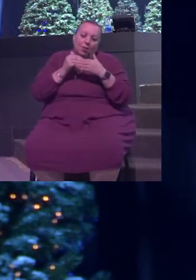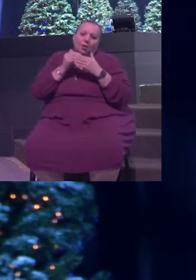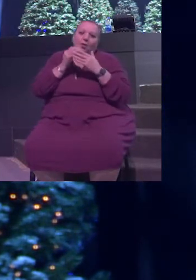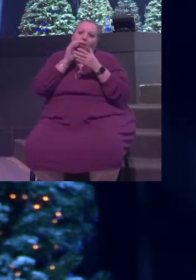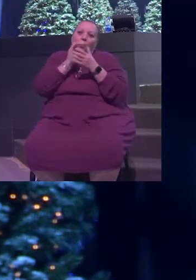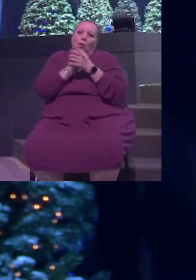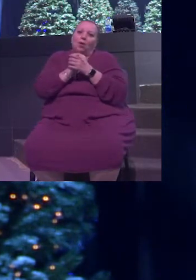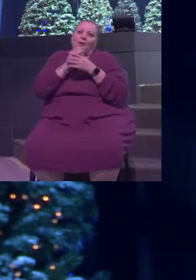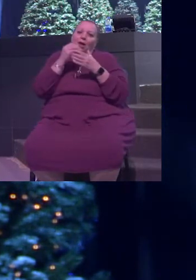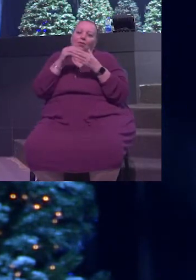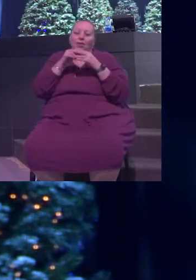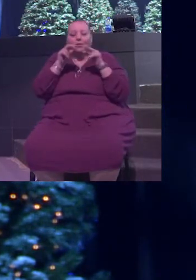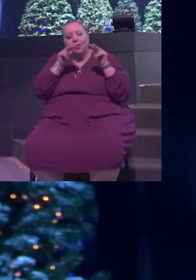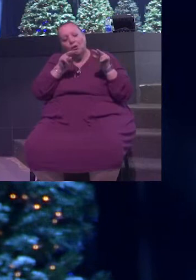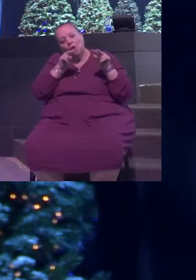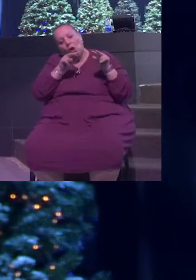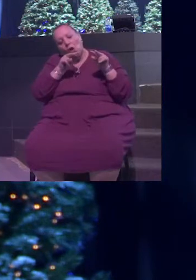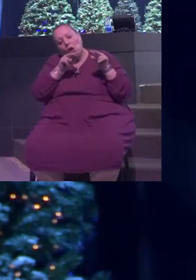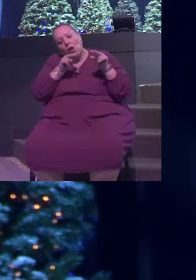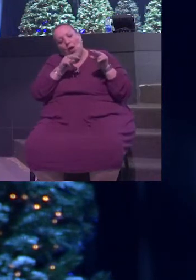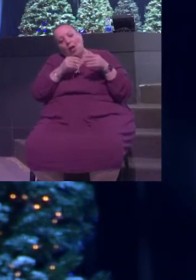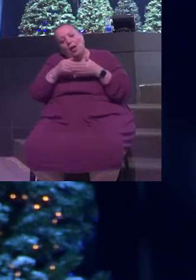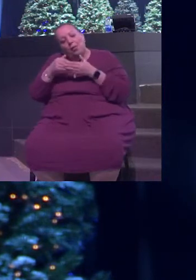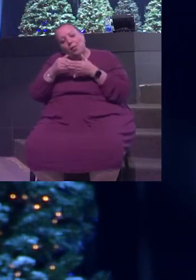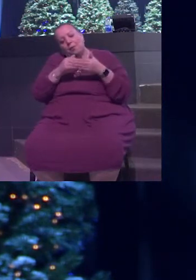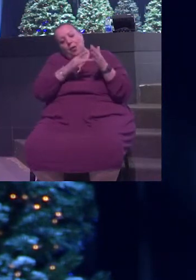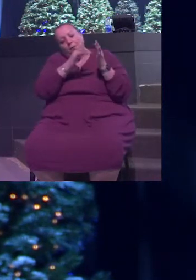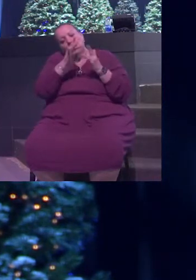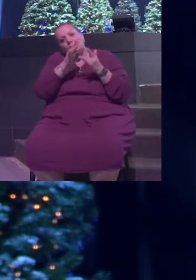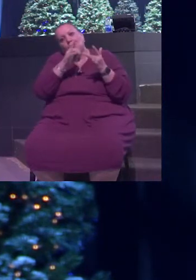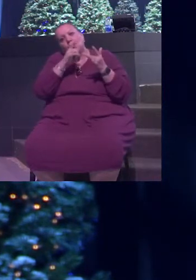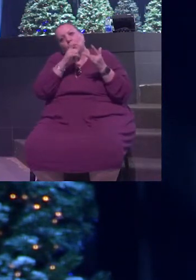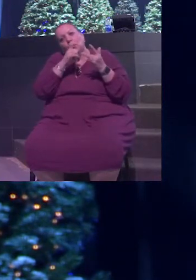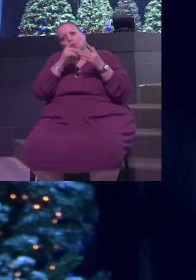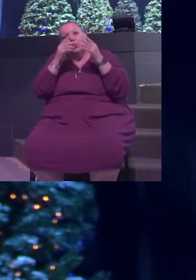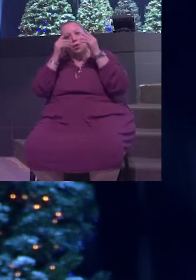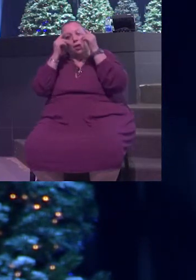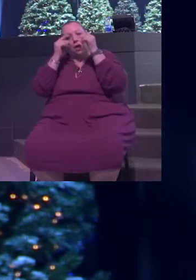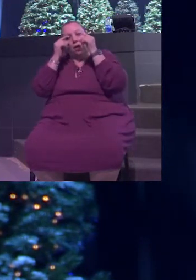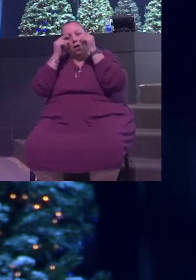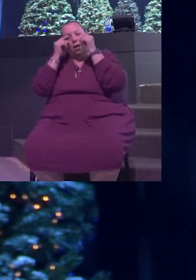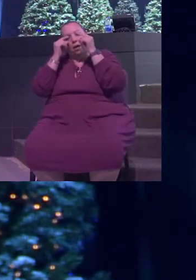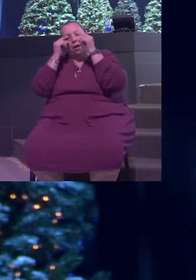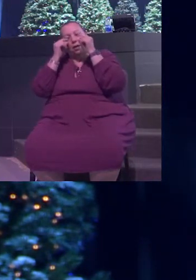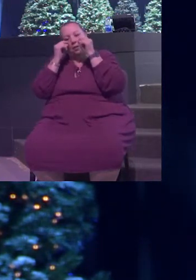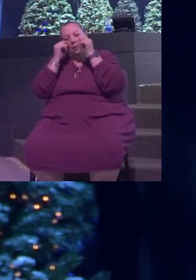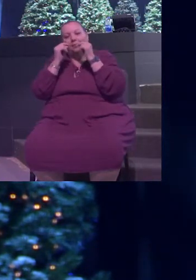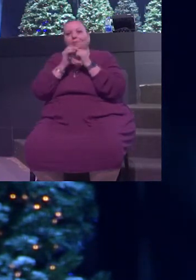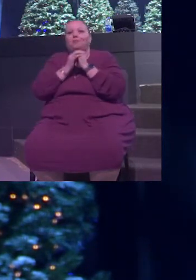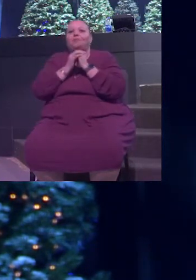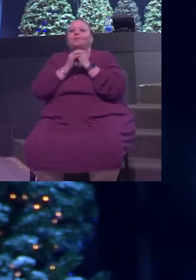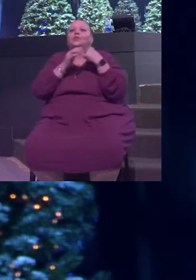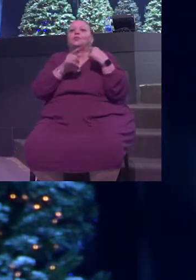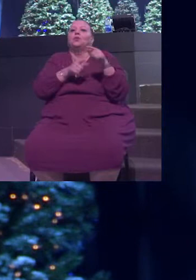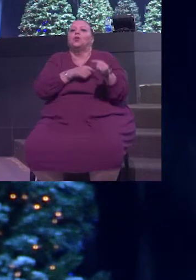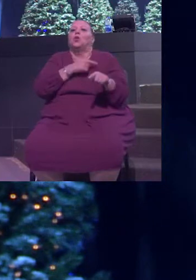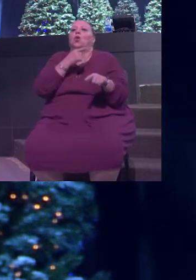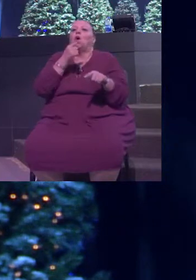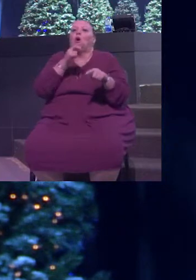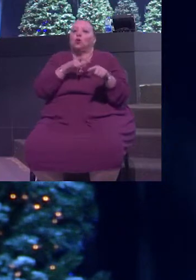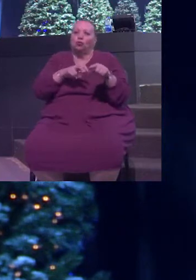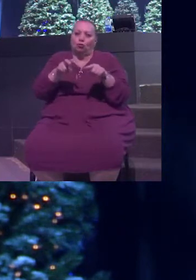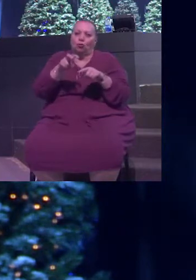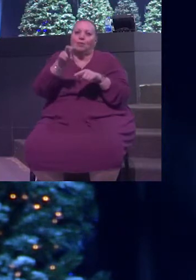and together they stare in awe at the baby Jesus, whose heavy eyelids begin to close. It's been a long